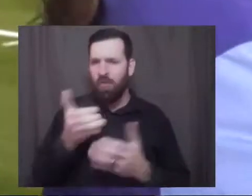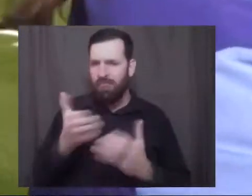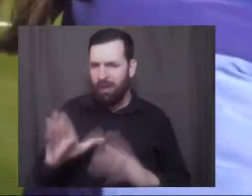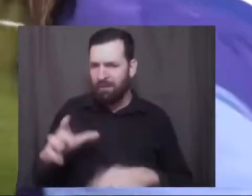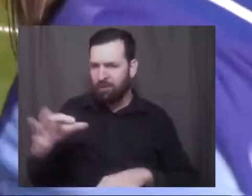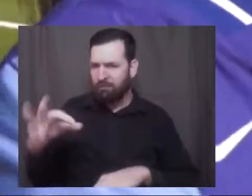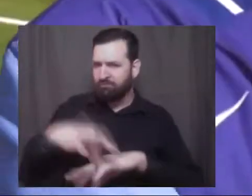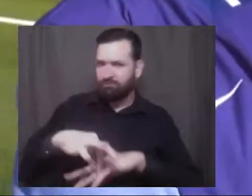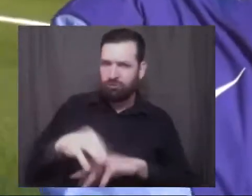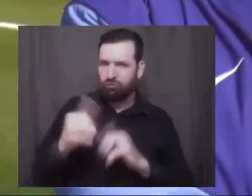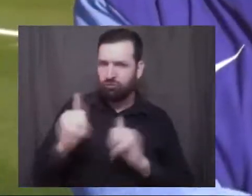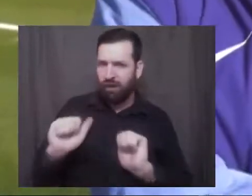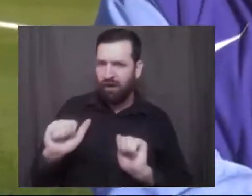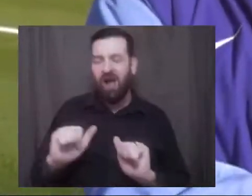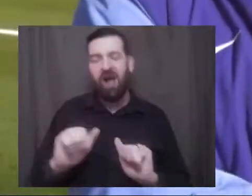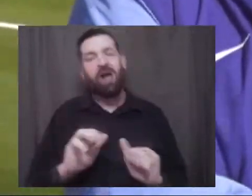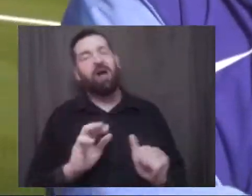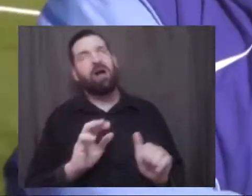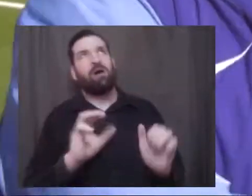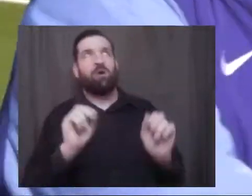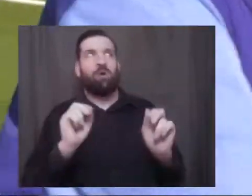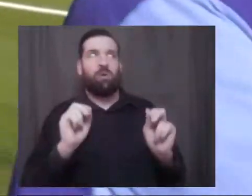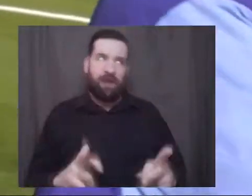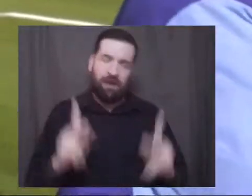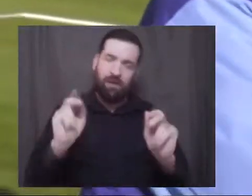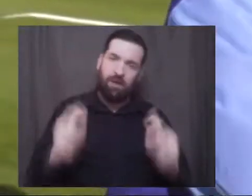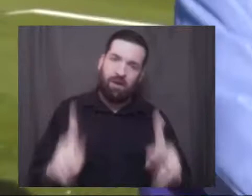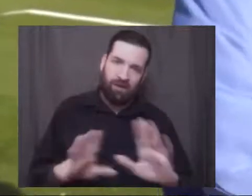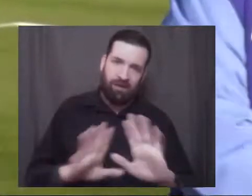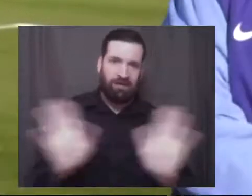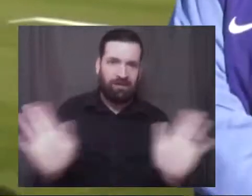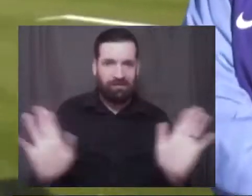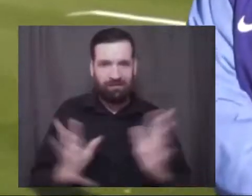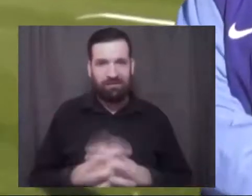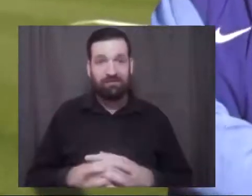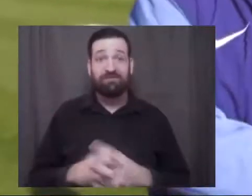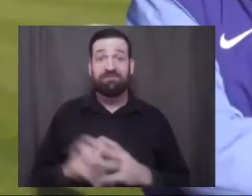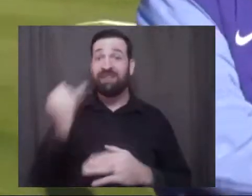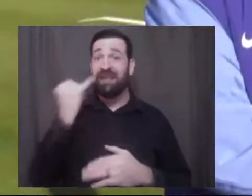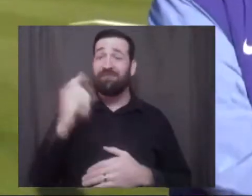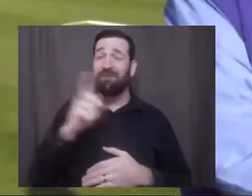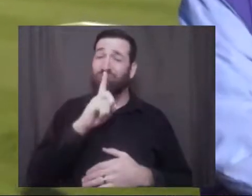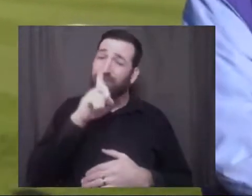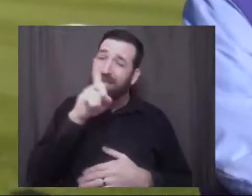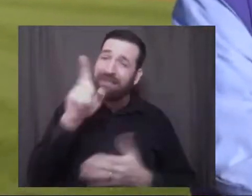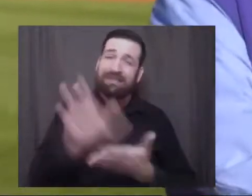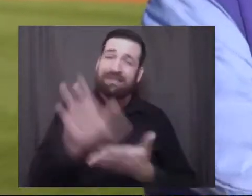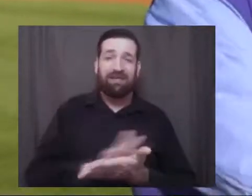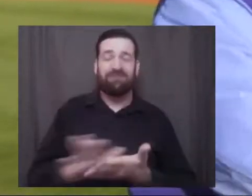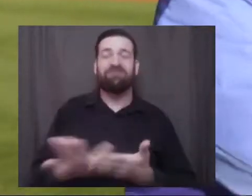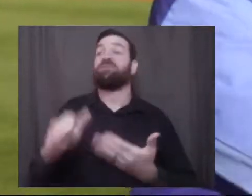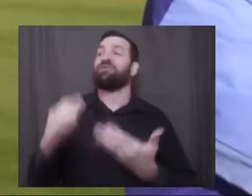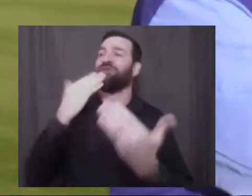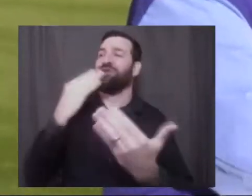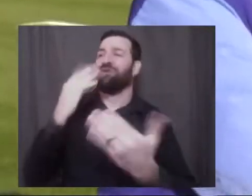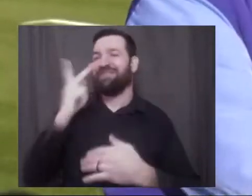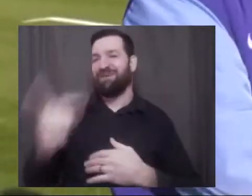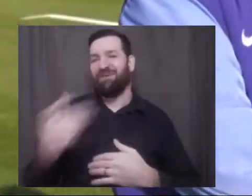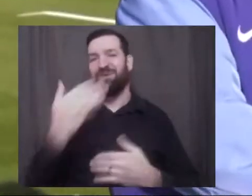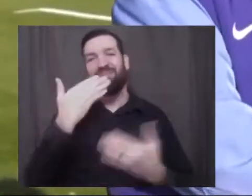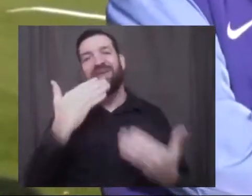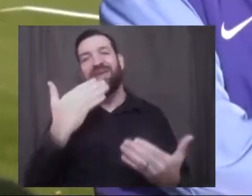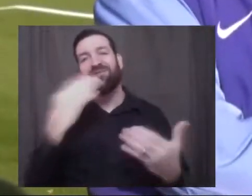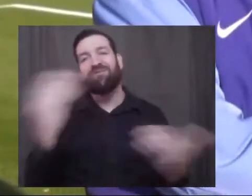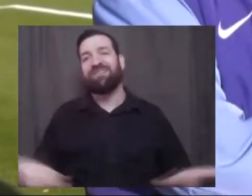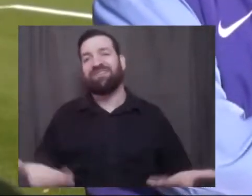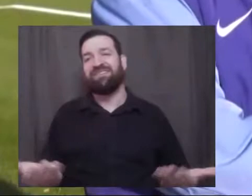might let you try. Okay. If I'm extra nice. Okay. Yeah. So good to see you. Thank you for being with us today. Have